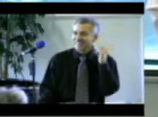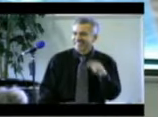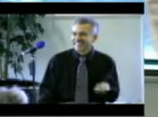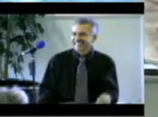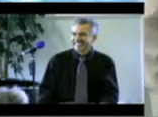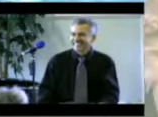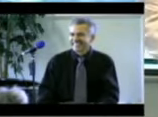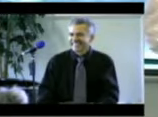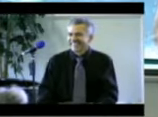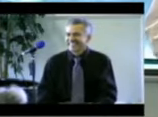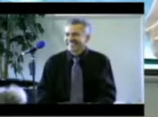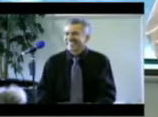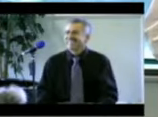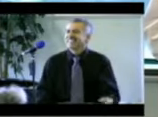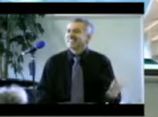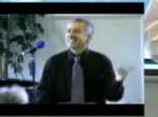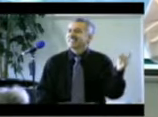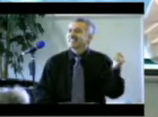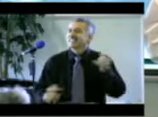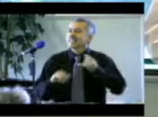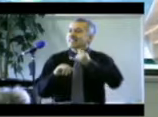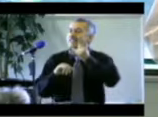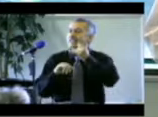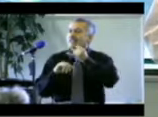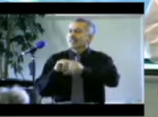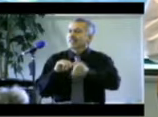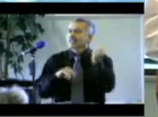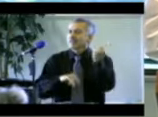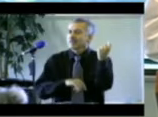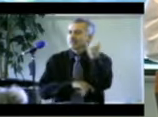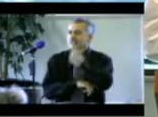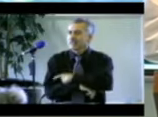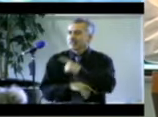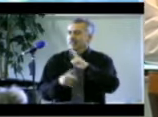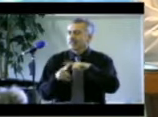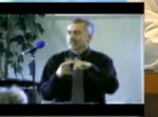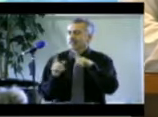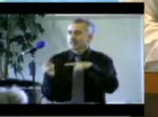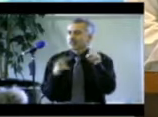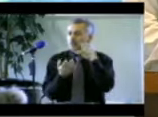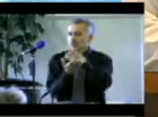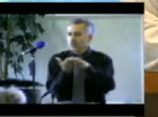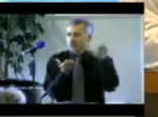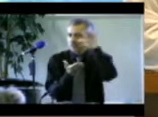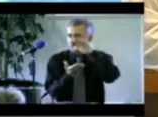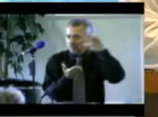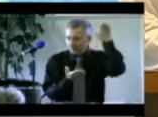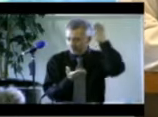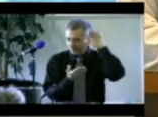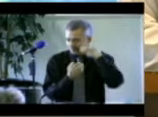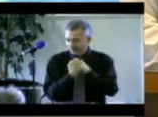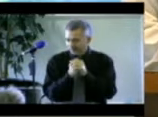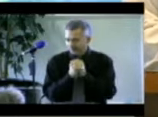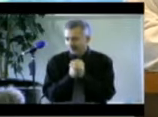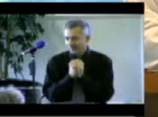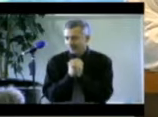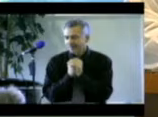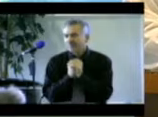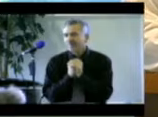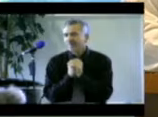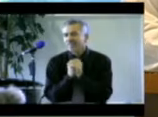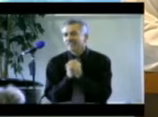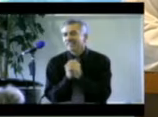This is actually my last Sabbath here before I go back for my second year of school. So this song I sang before last year, about a year ago, when I was